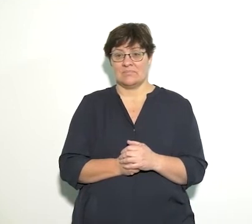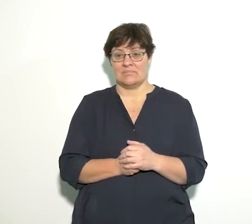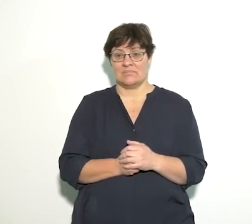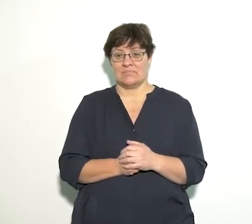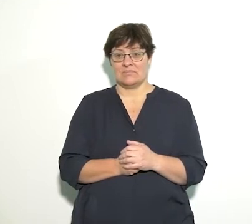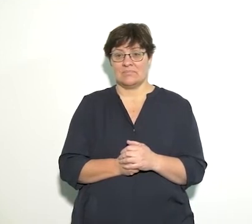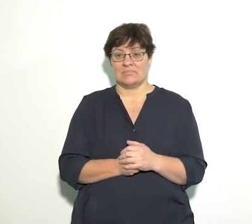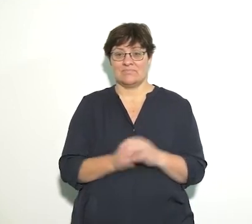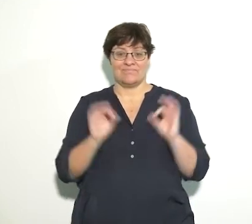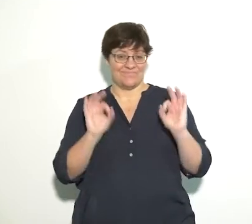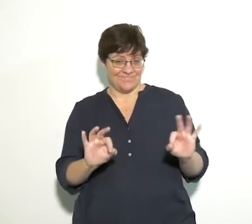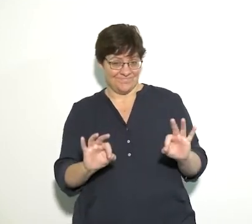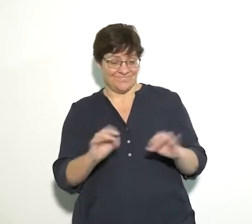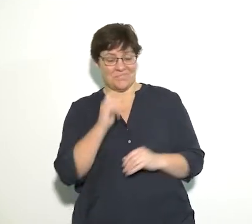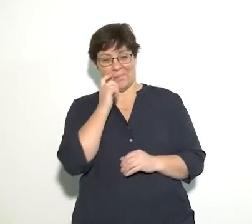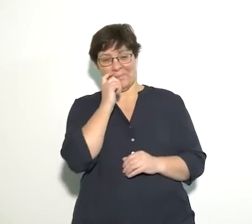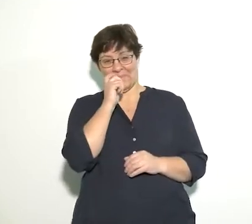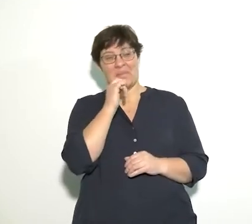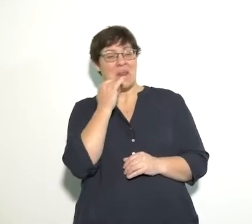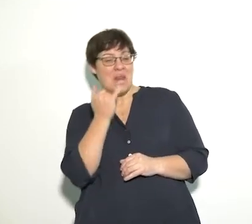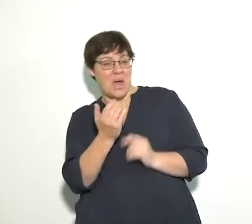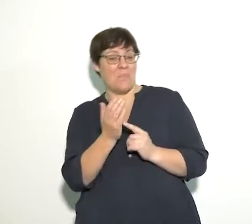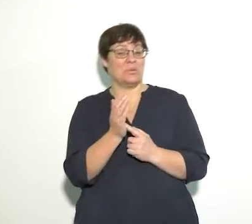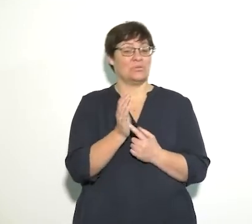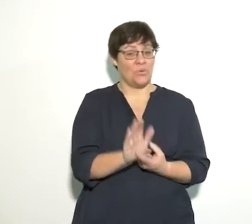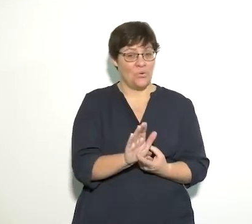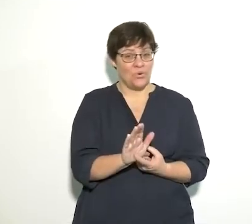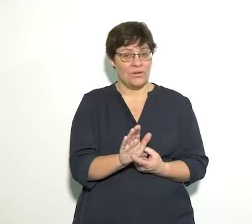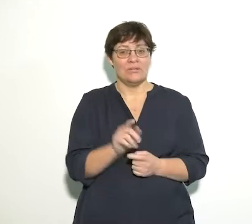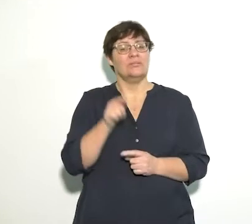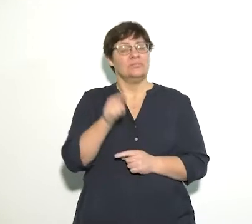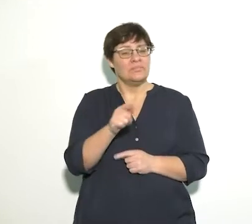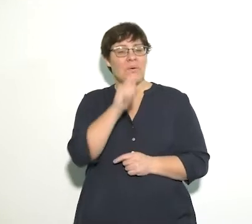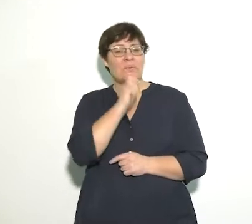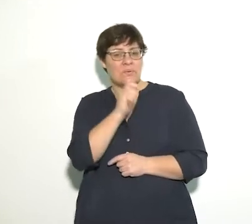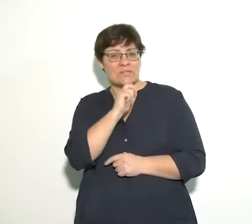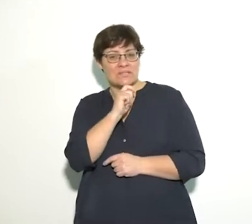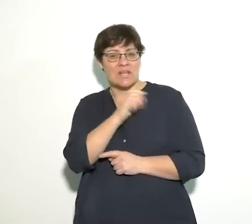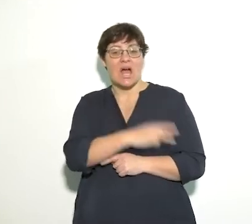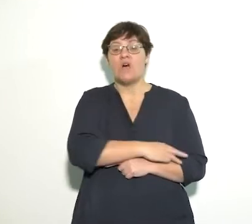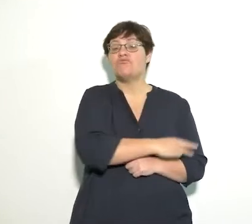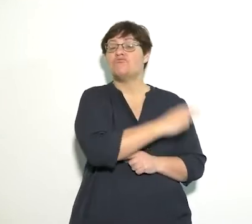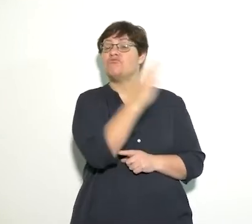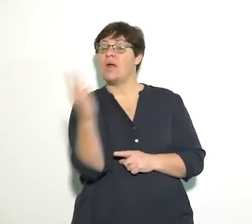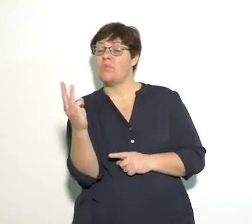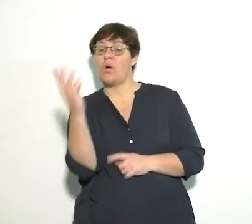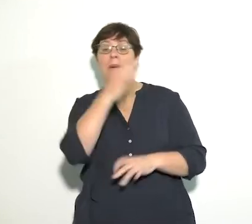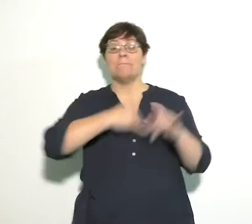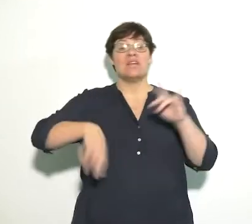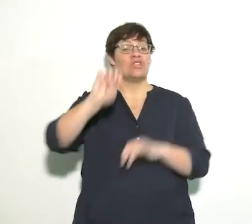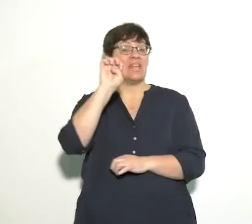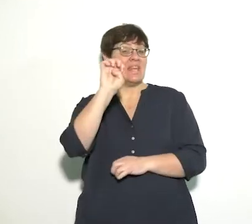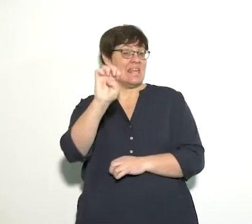Like that. Now I'm going to show you how you can use your rainbow magic E